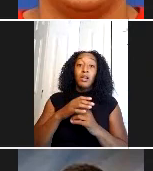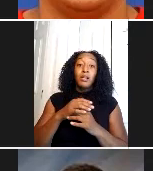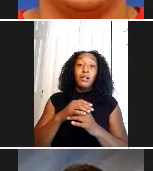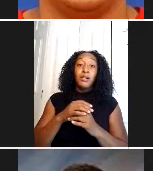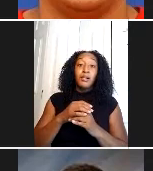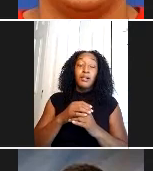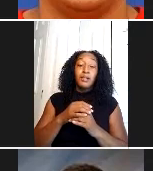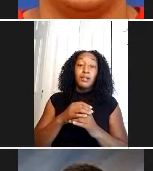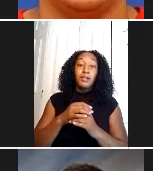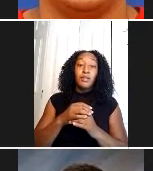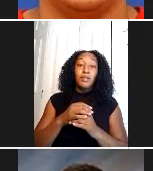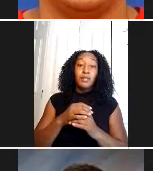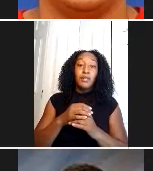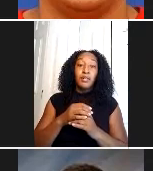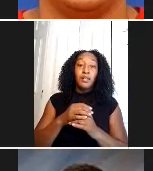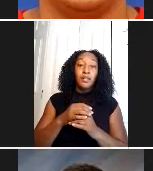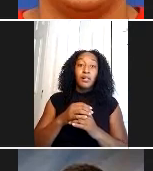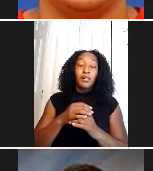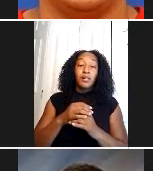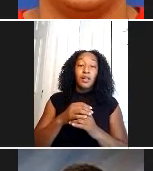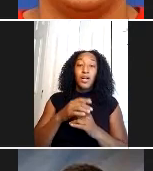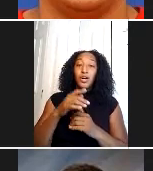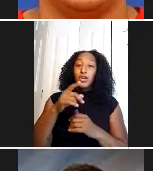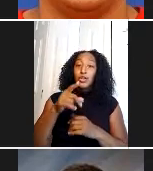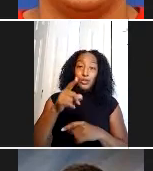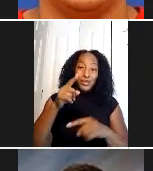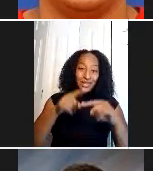you aren't going to be able to go back and resink the Titanic.